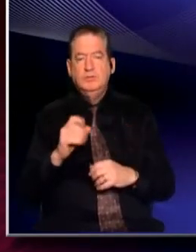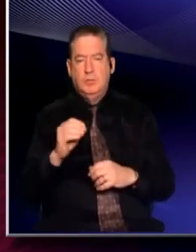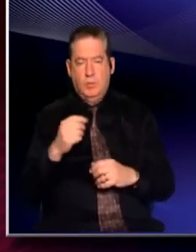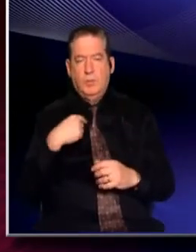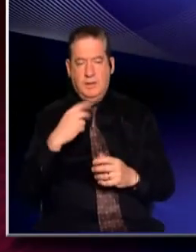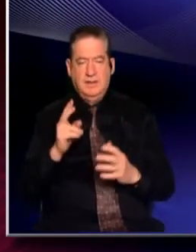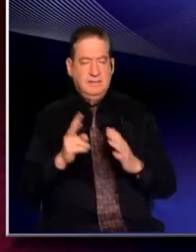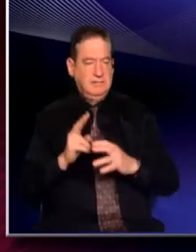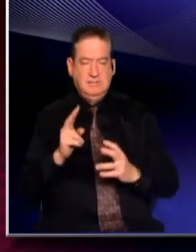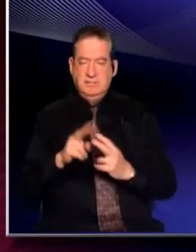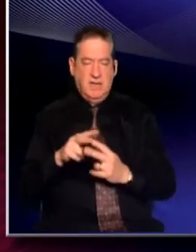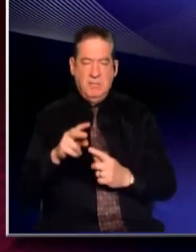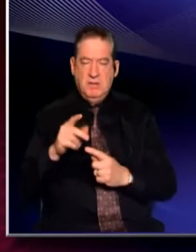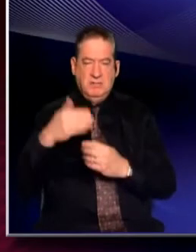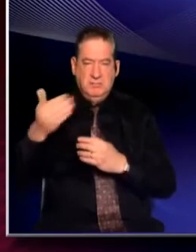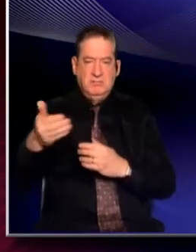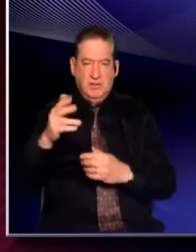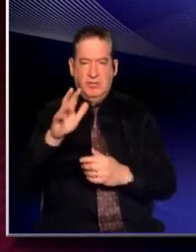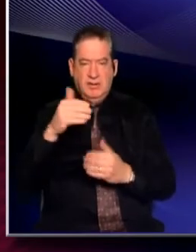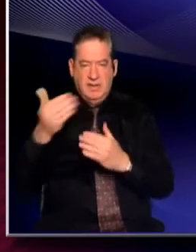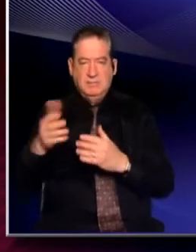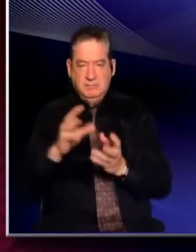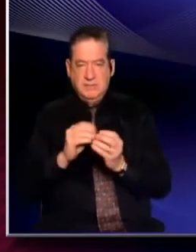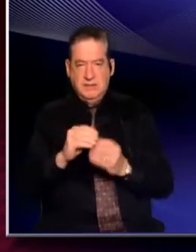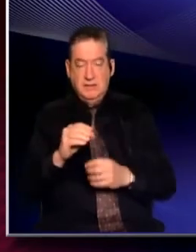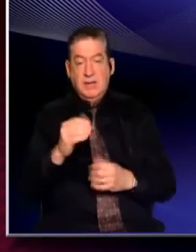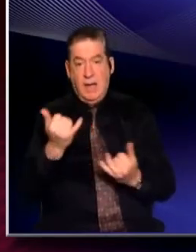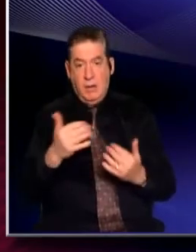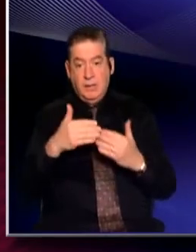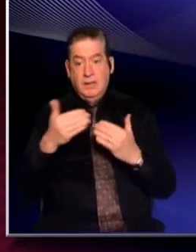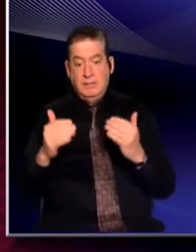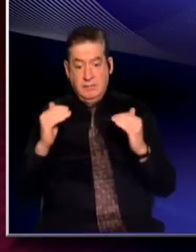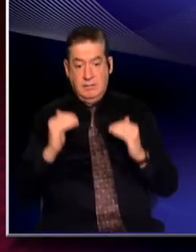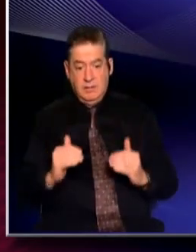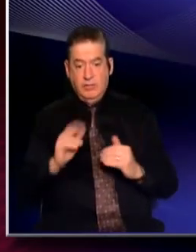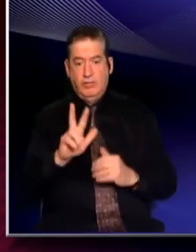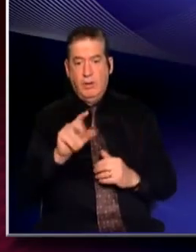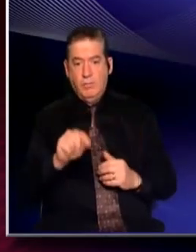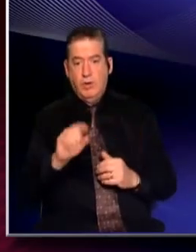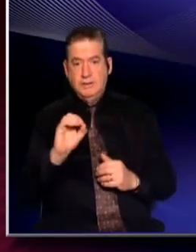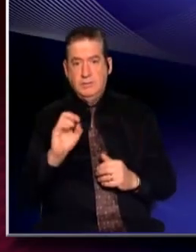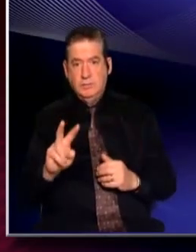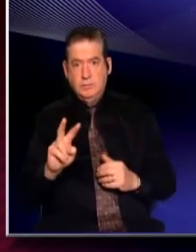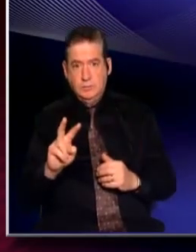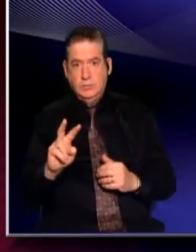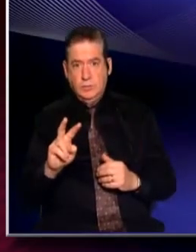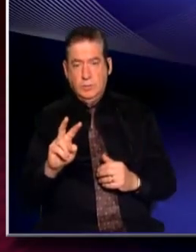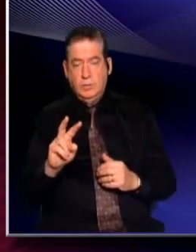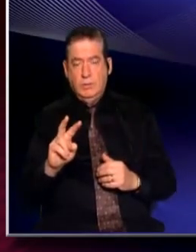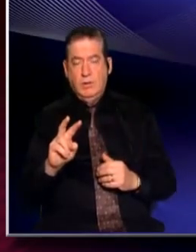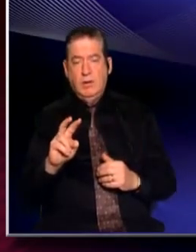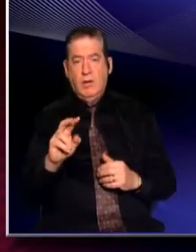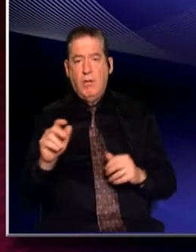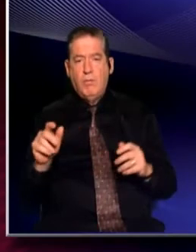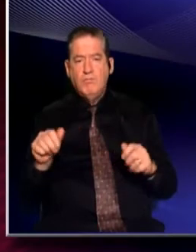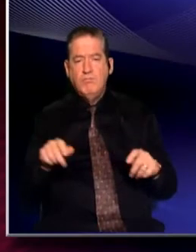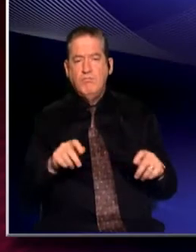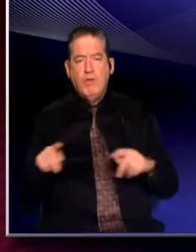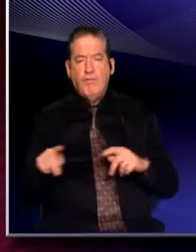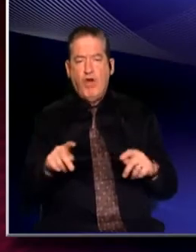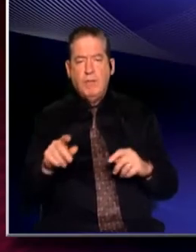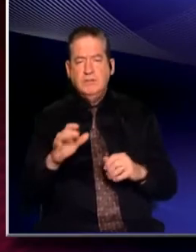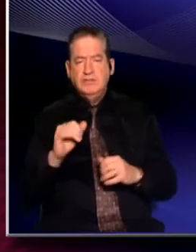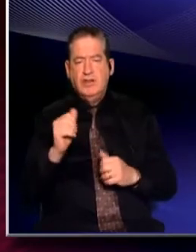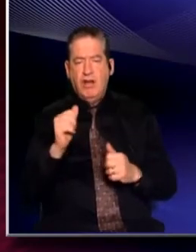3.01 to the next meeting. Next is 3.02, approval of Performance Arts Center and other